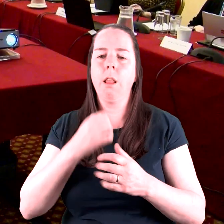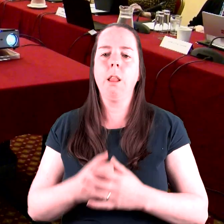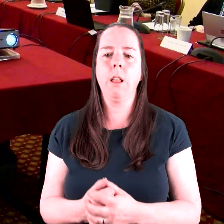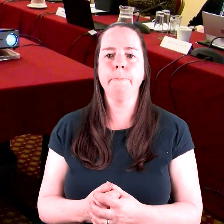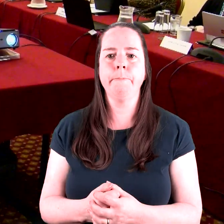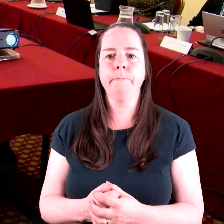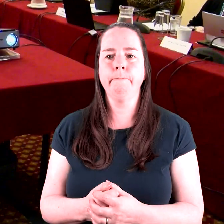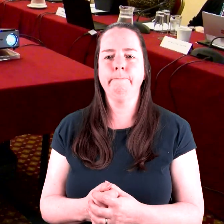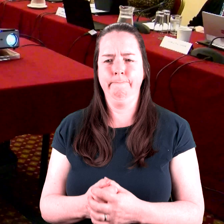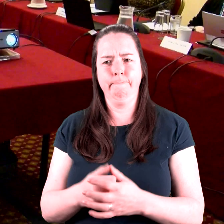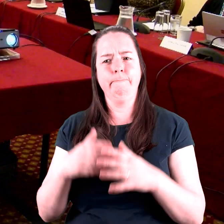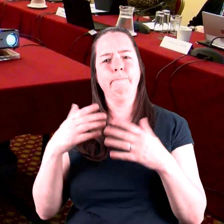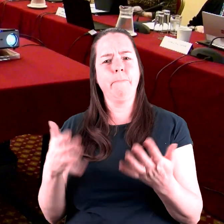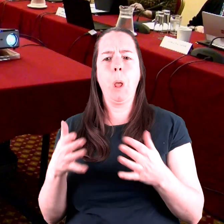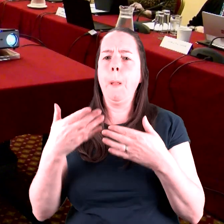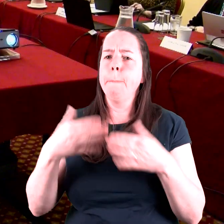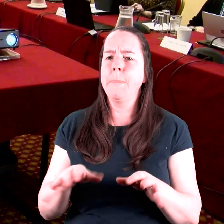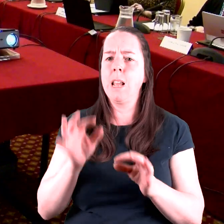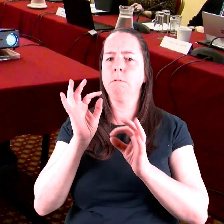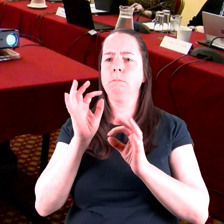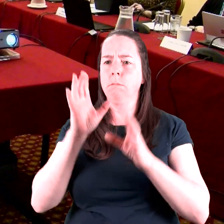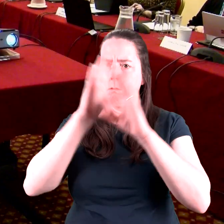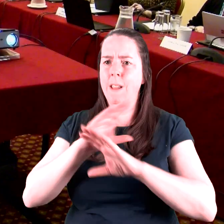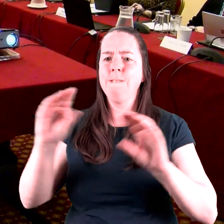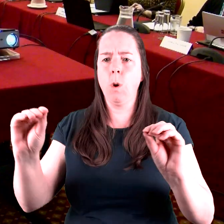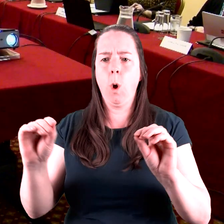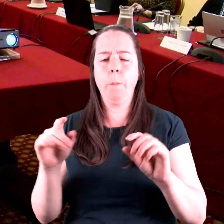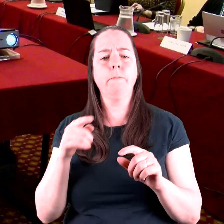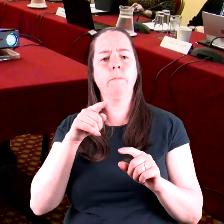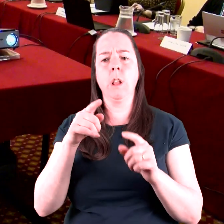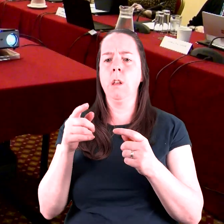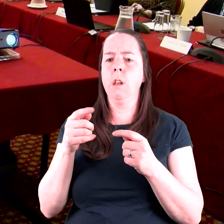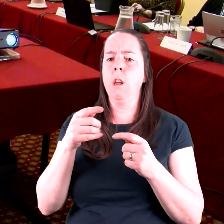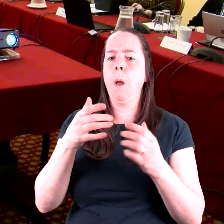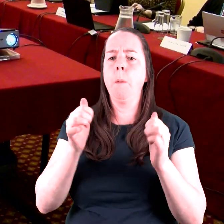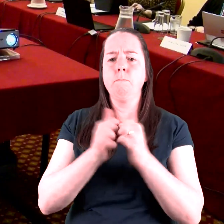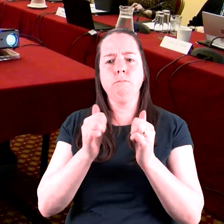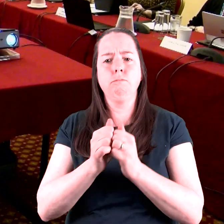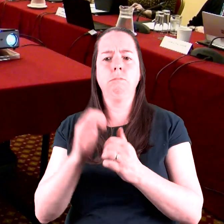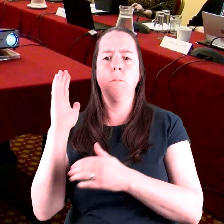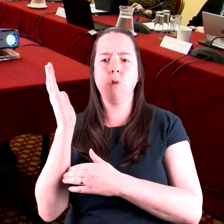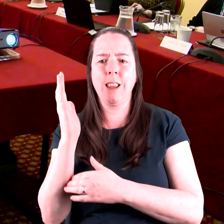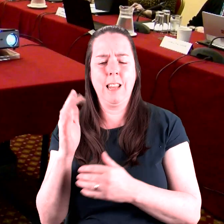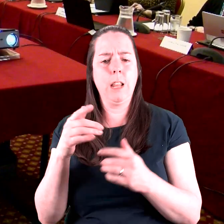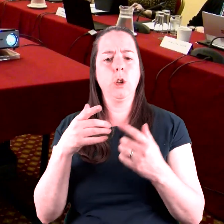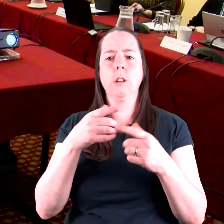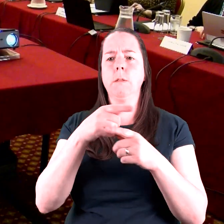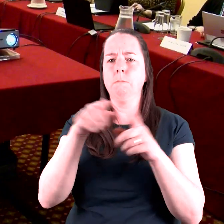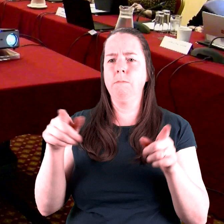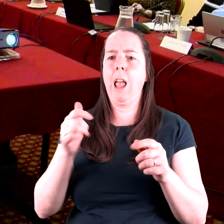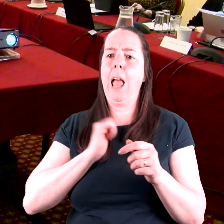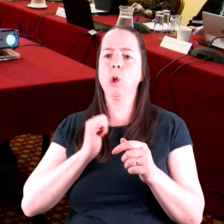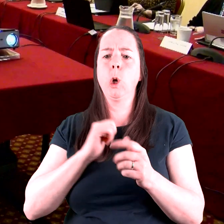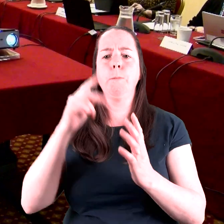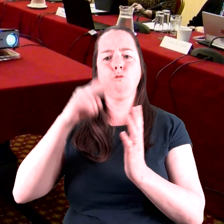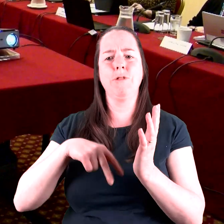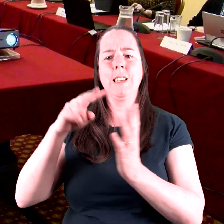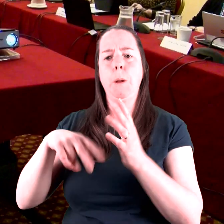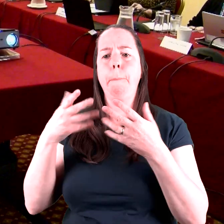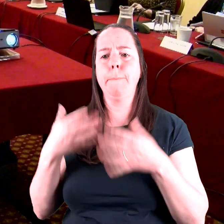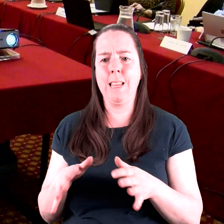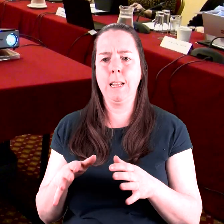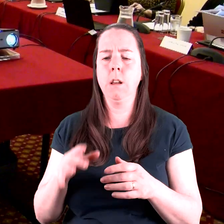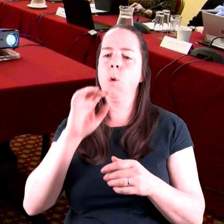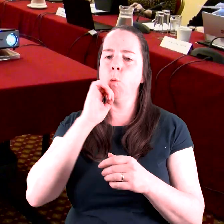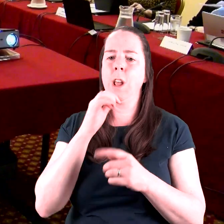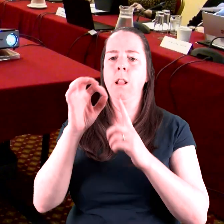public. Presenters have been asked to treat the presentations and papers as read, and they will highlight main points to the